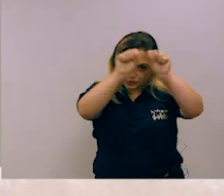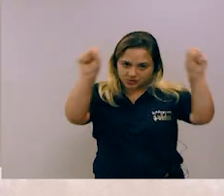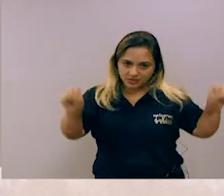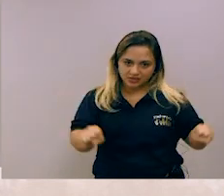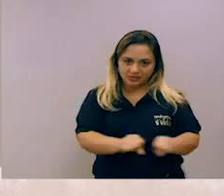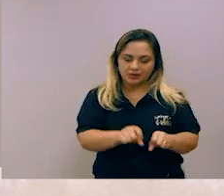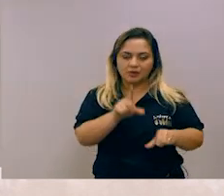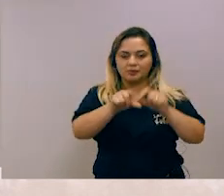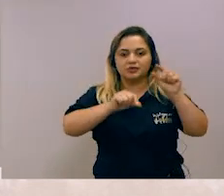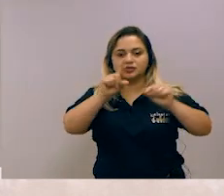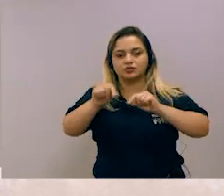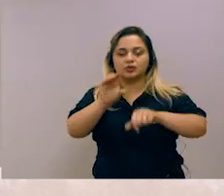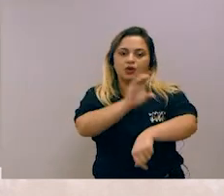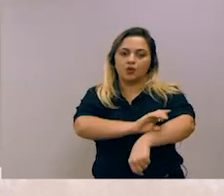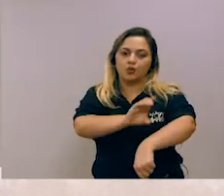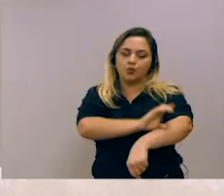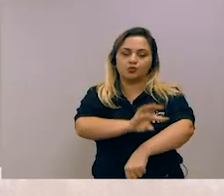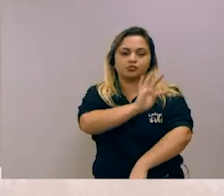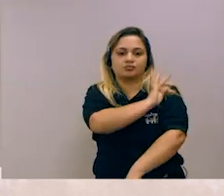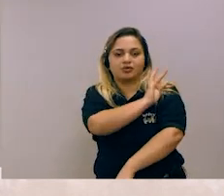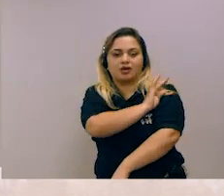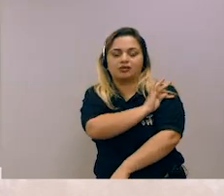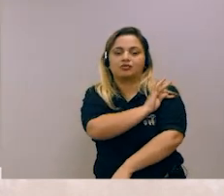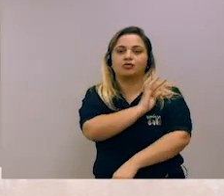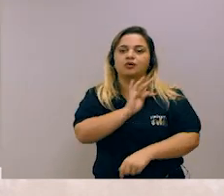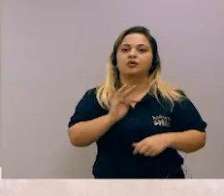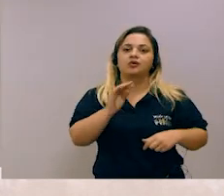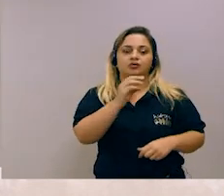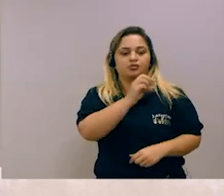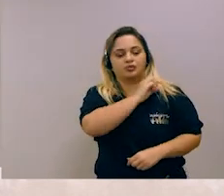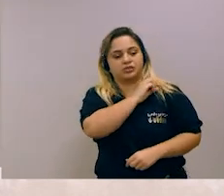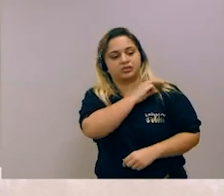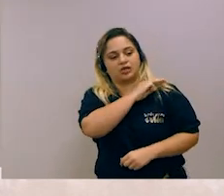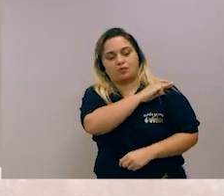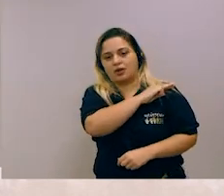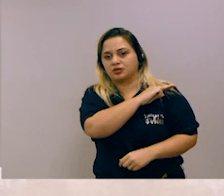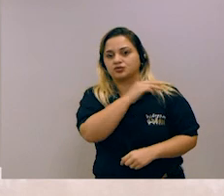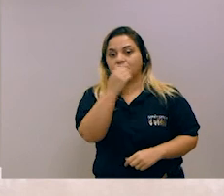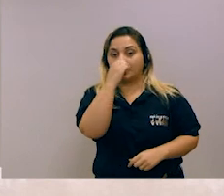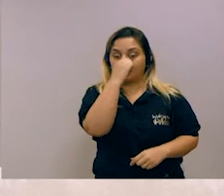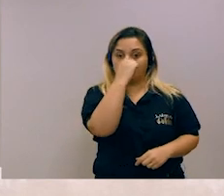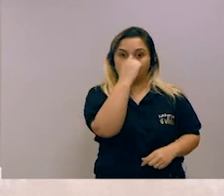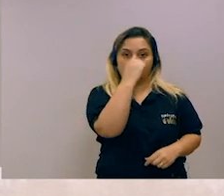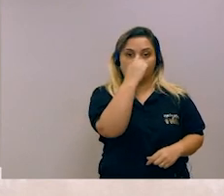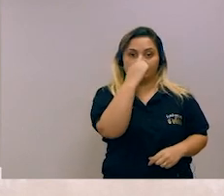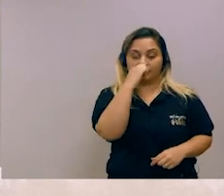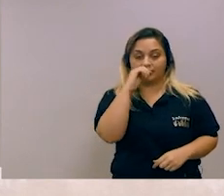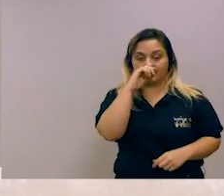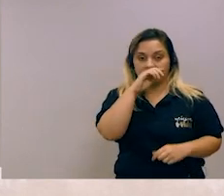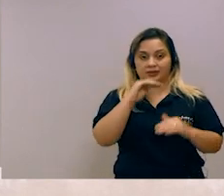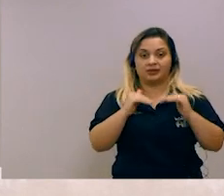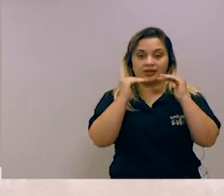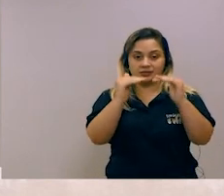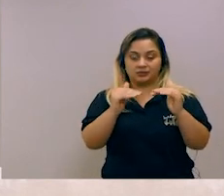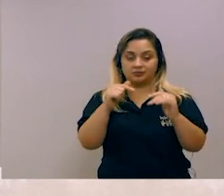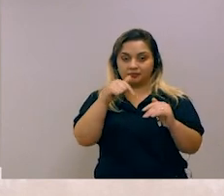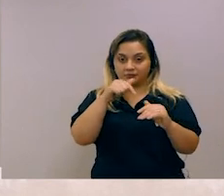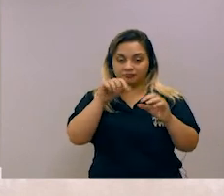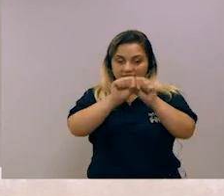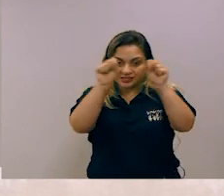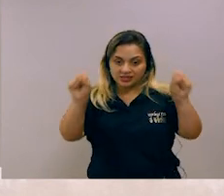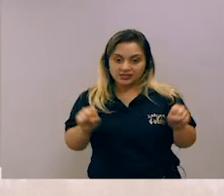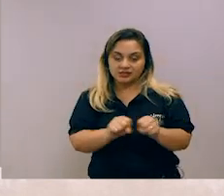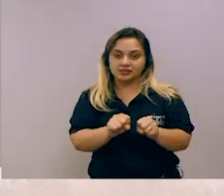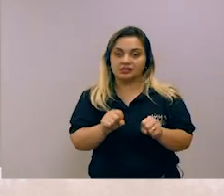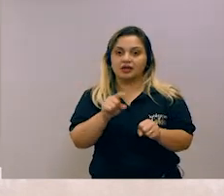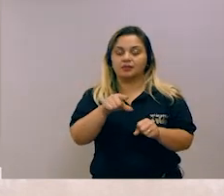platform, the students, before they choose their major, they saw our videos. In one of the videos, for example, they saw a young woman